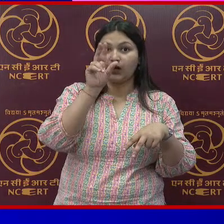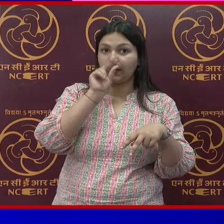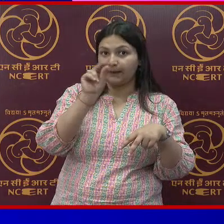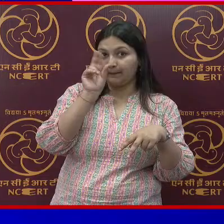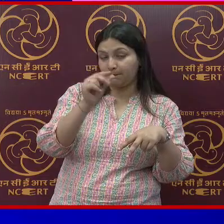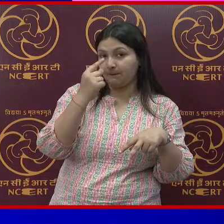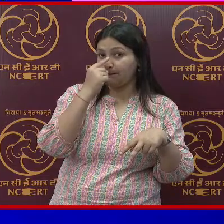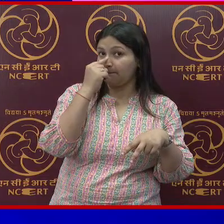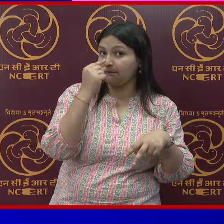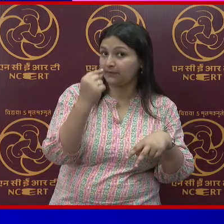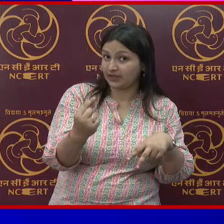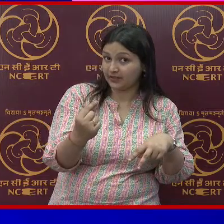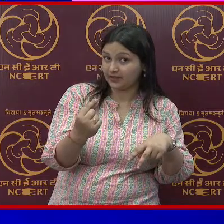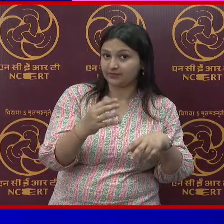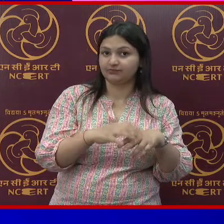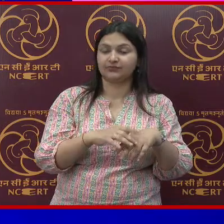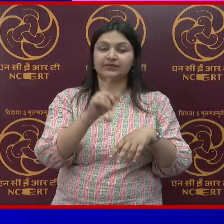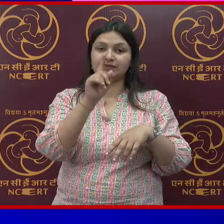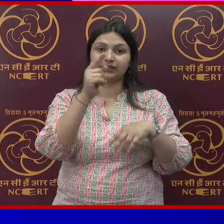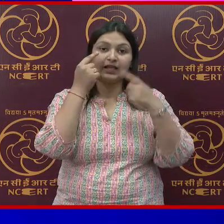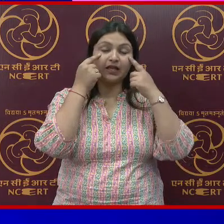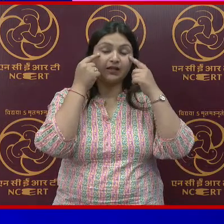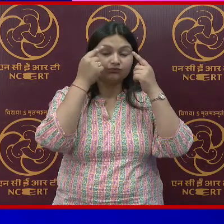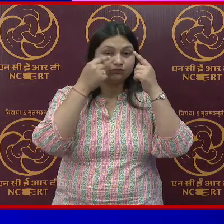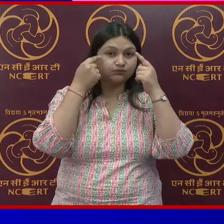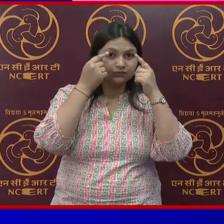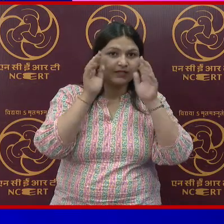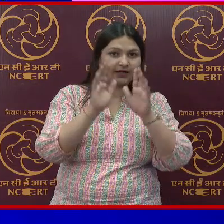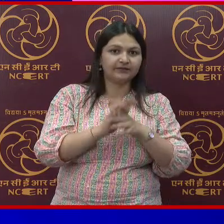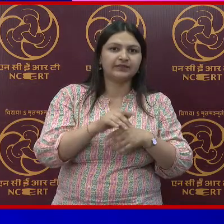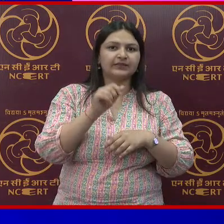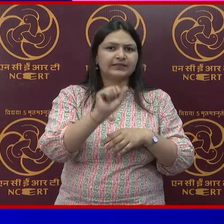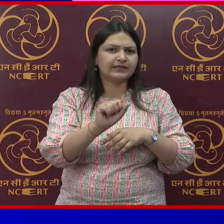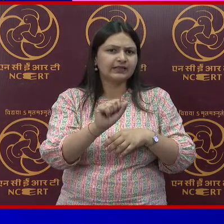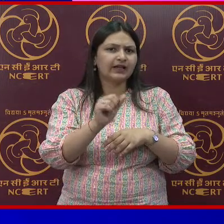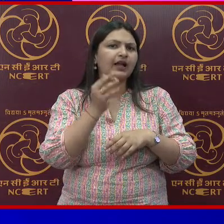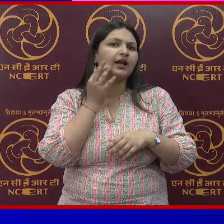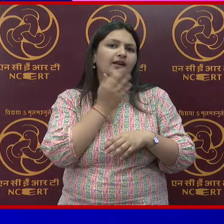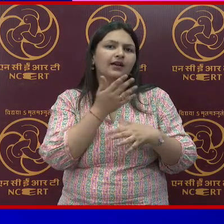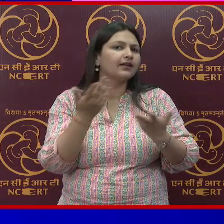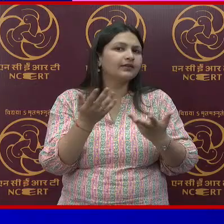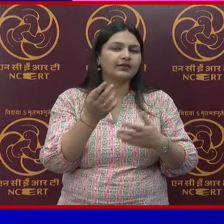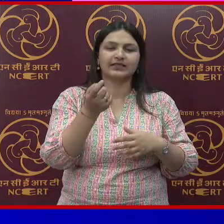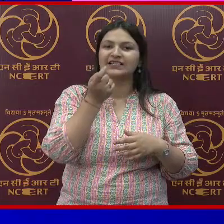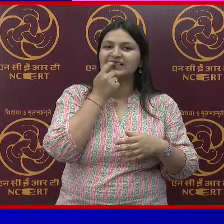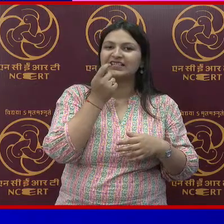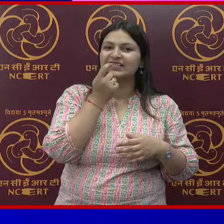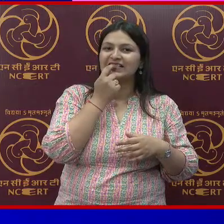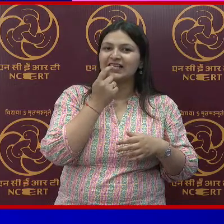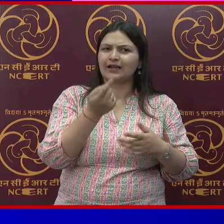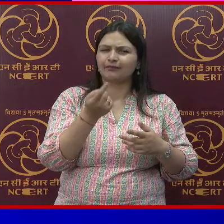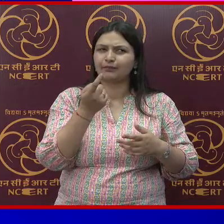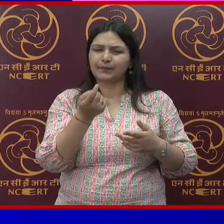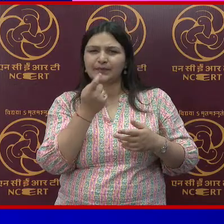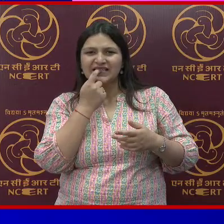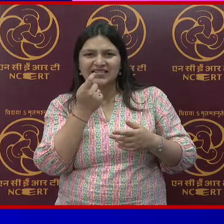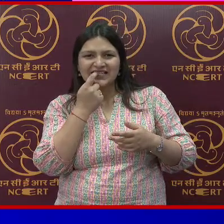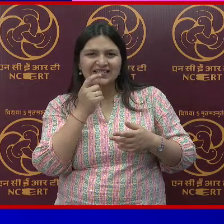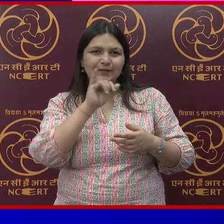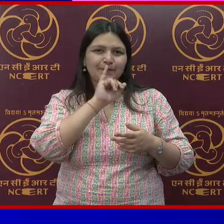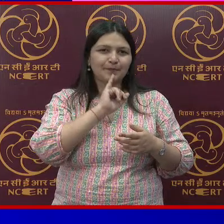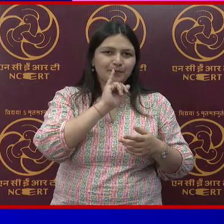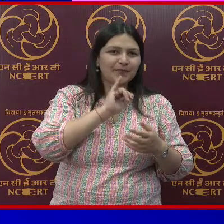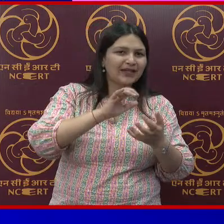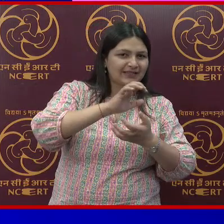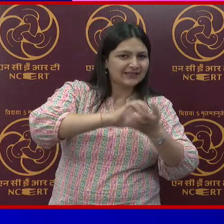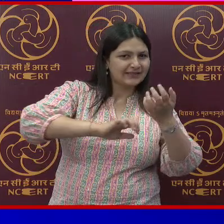a googly eye also. Okay. What is and the color of the bird? Violet color. It's which color is this? I Pink think and yes, mix. it is pink.